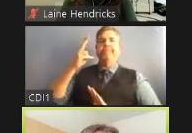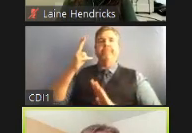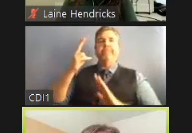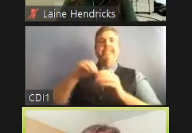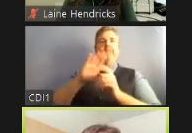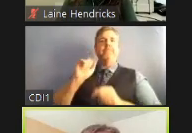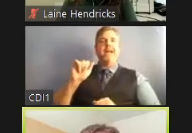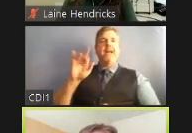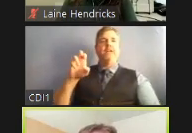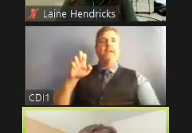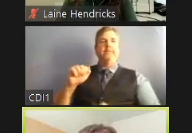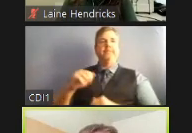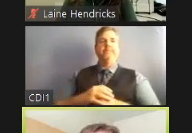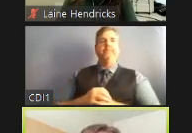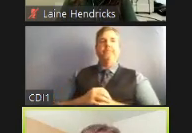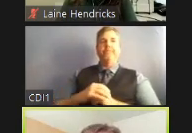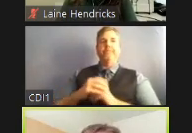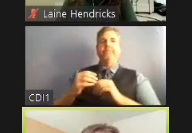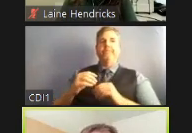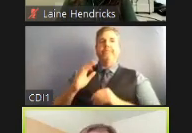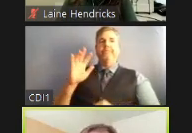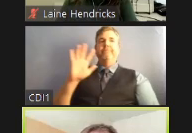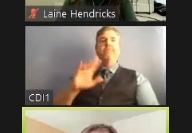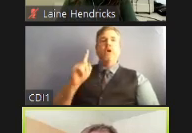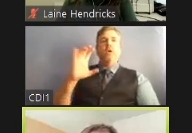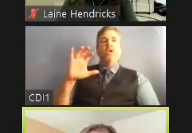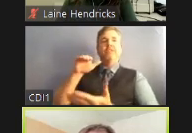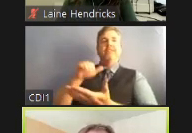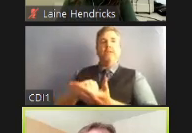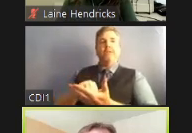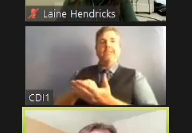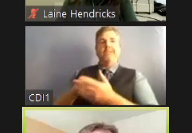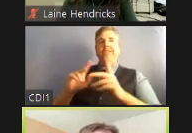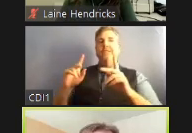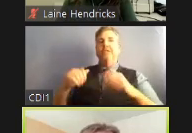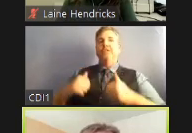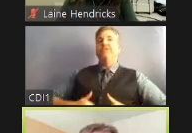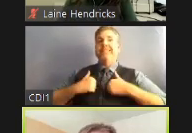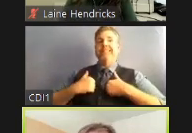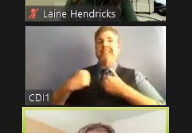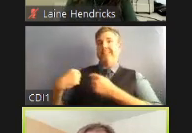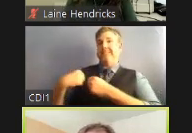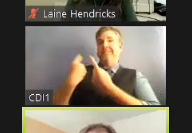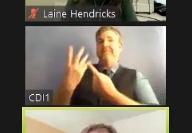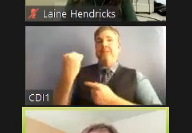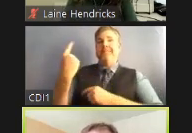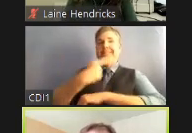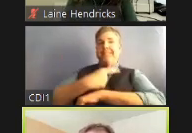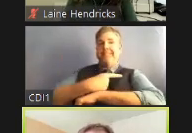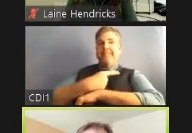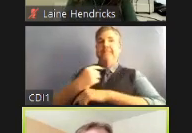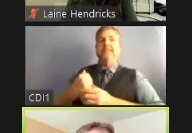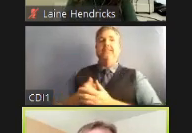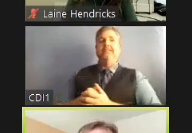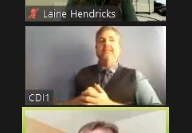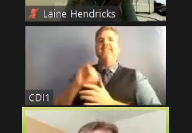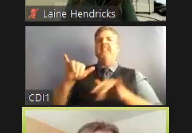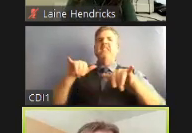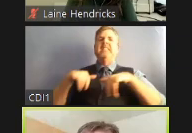per 100,000 residents over the past 14 days, which is the standardized way that we measure case rates, for Marin is